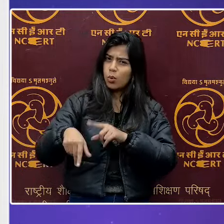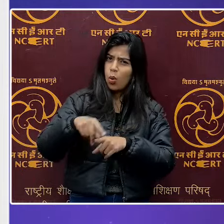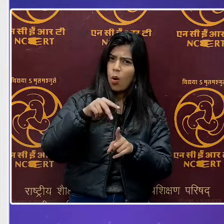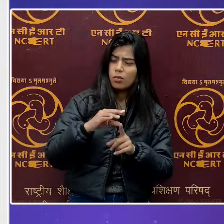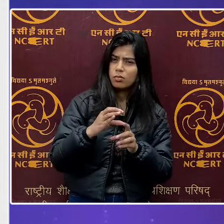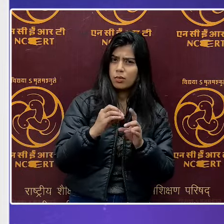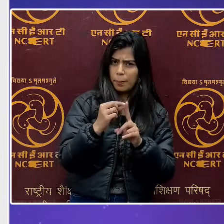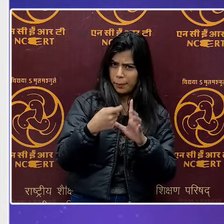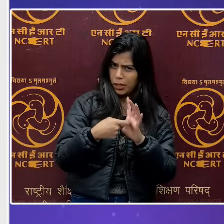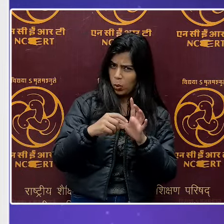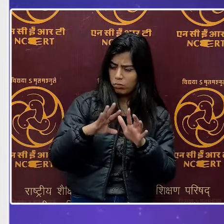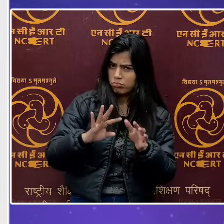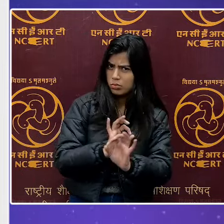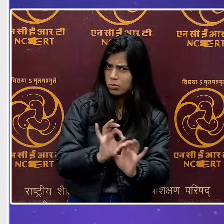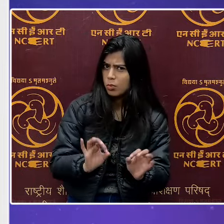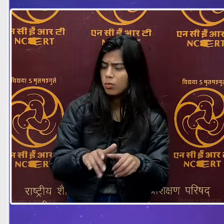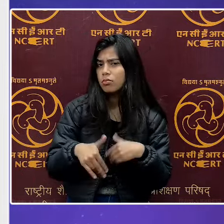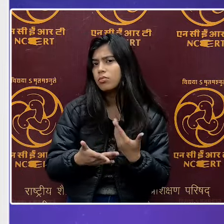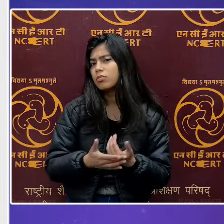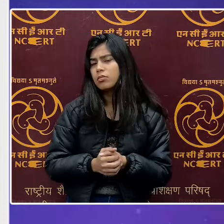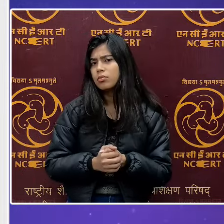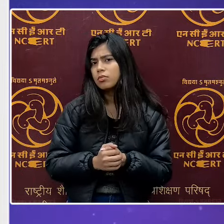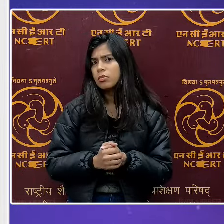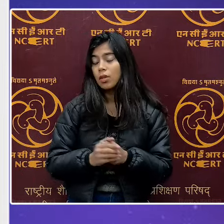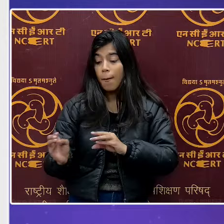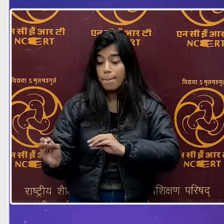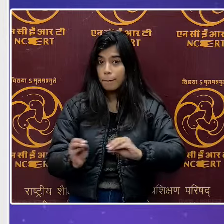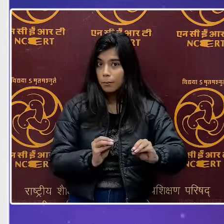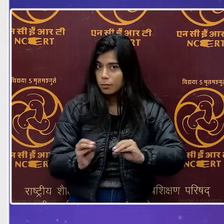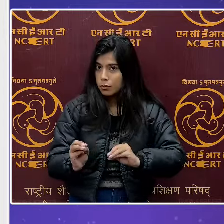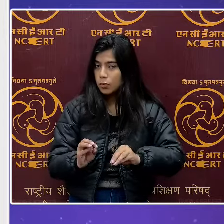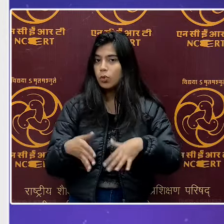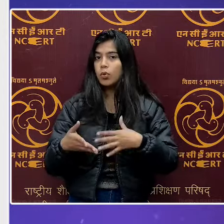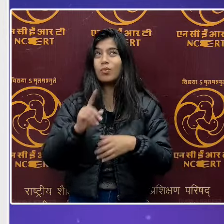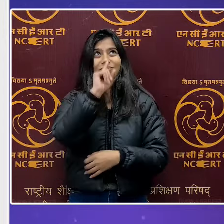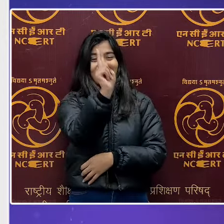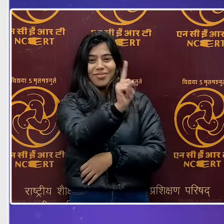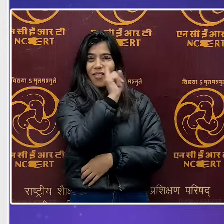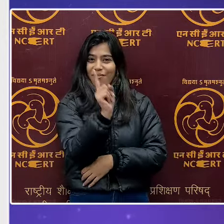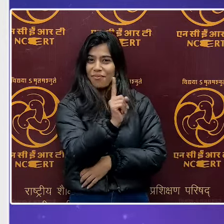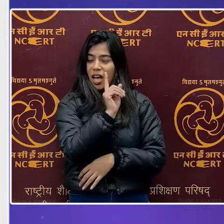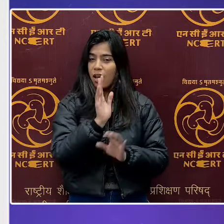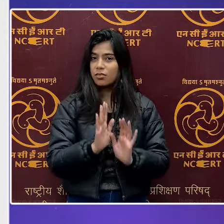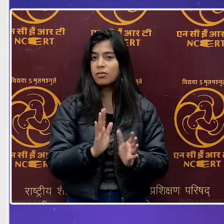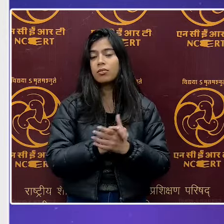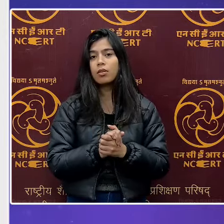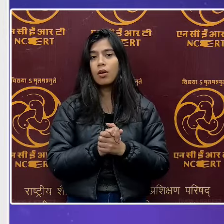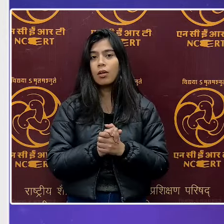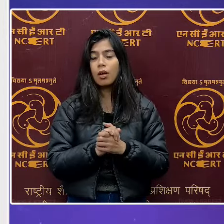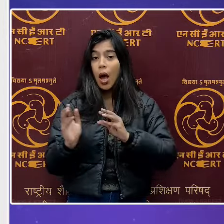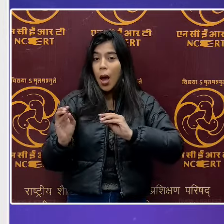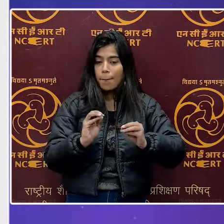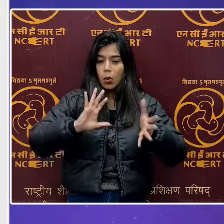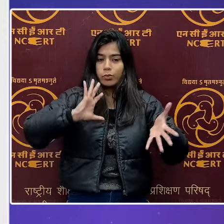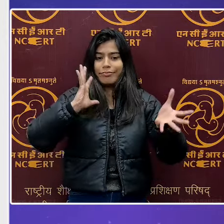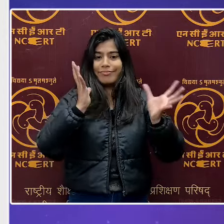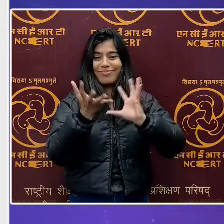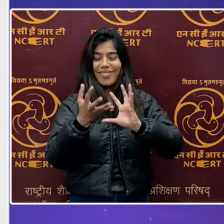for example, I told you the motion of the blades of a fan or motion of earth around